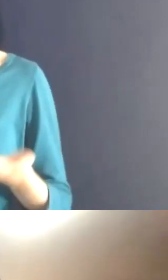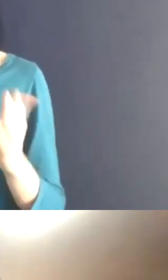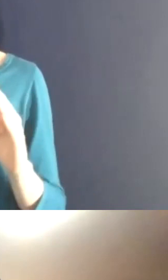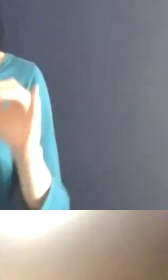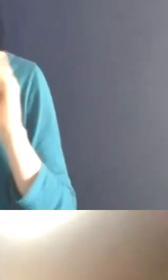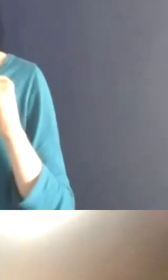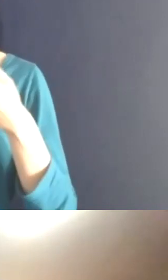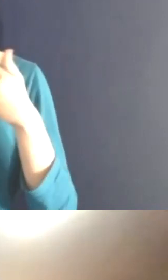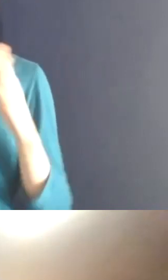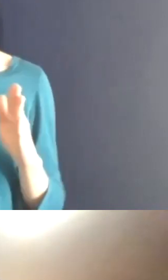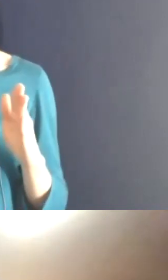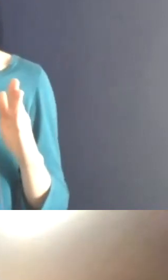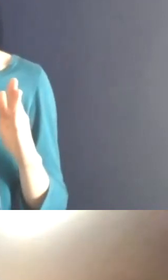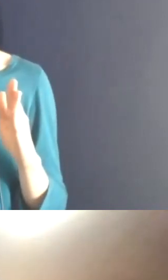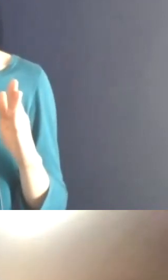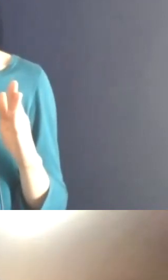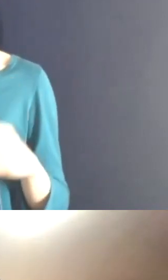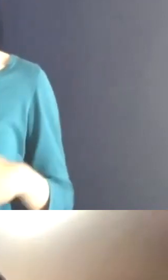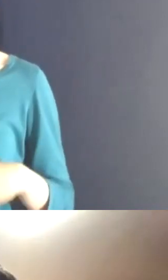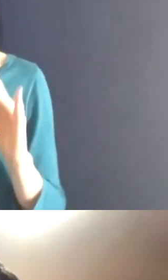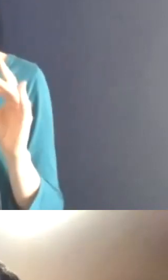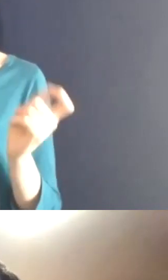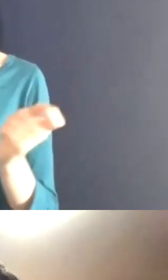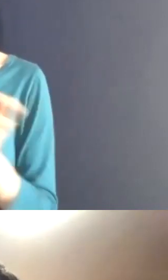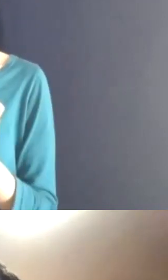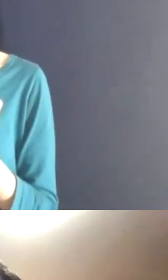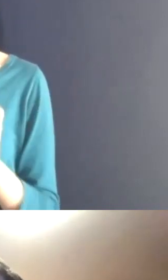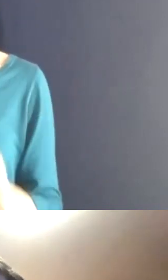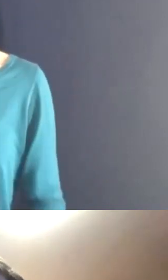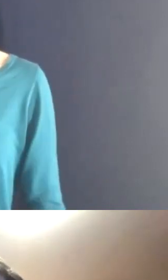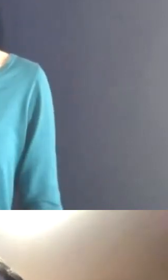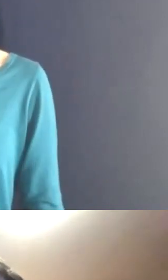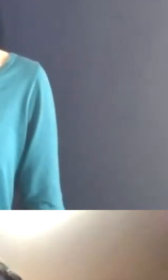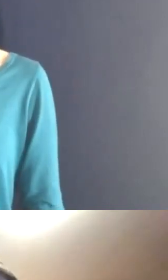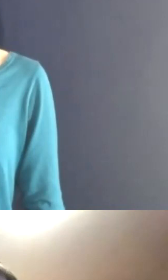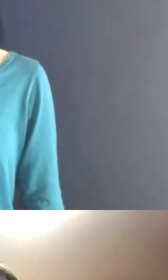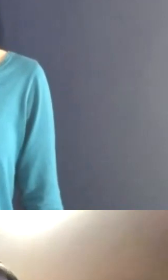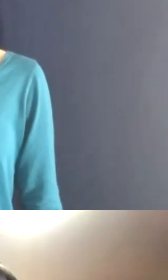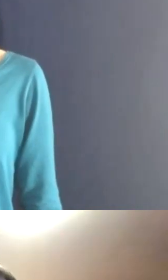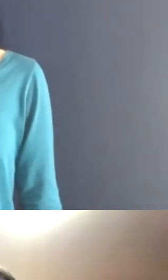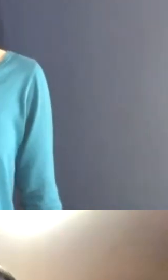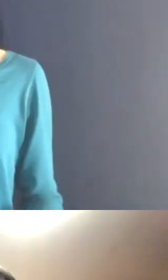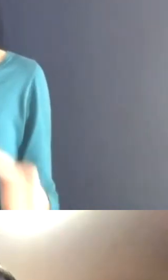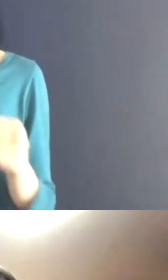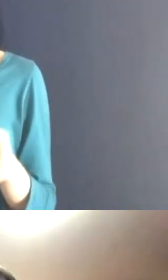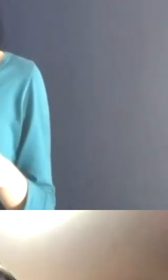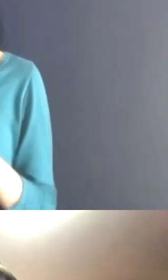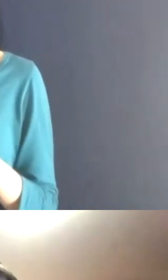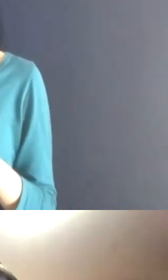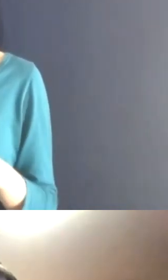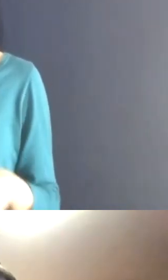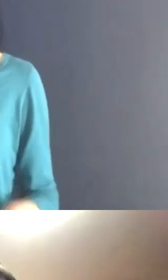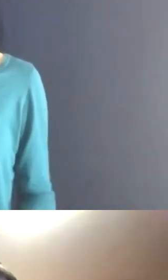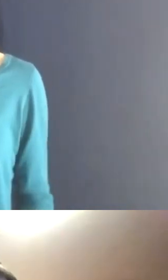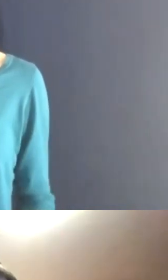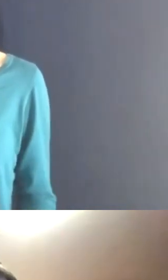we should probably say it that way. And I think that if memory serves, and Andrew, it might have been one of your old programs when you